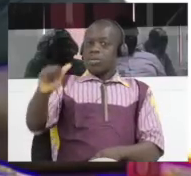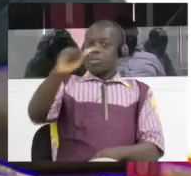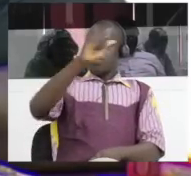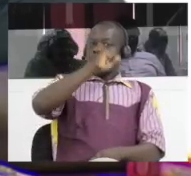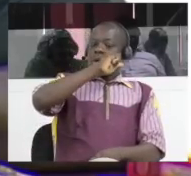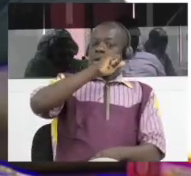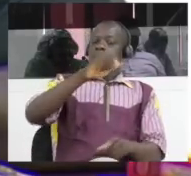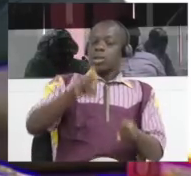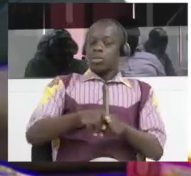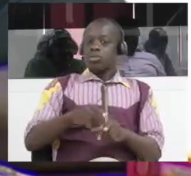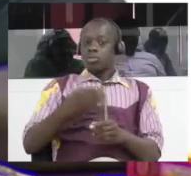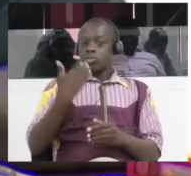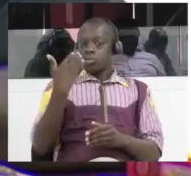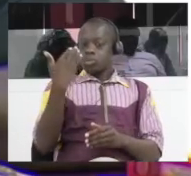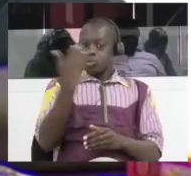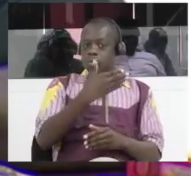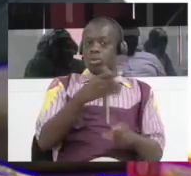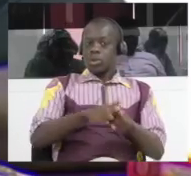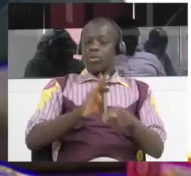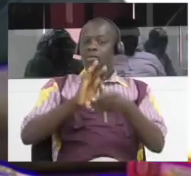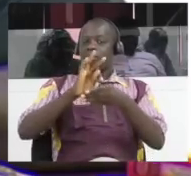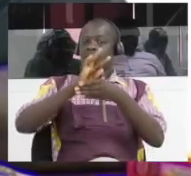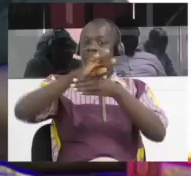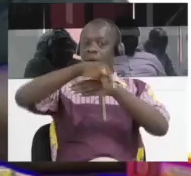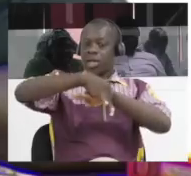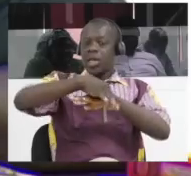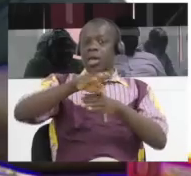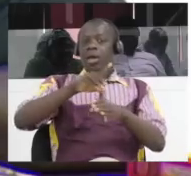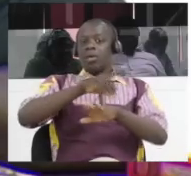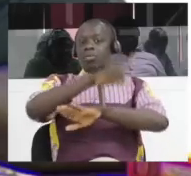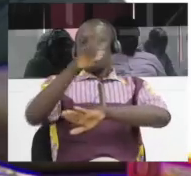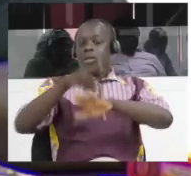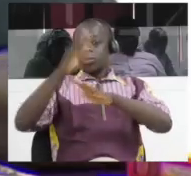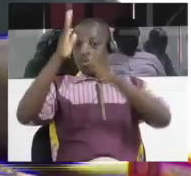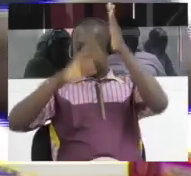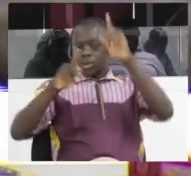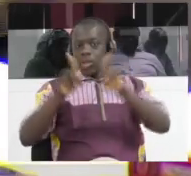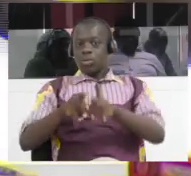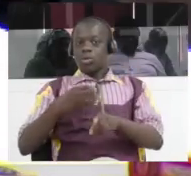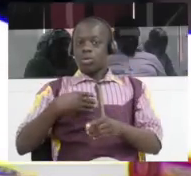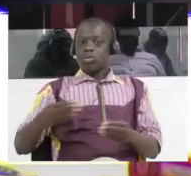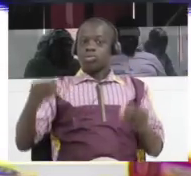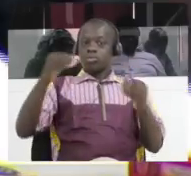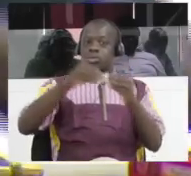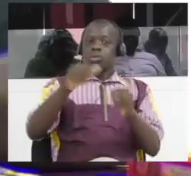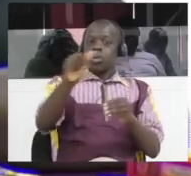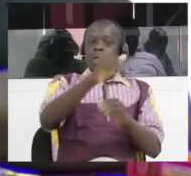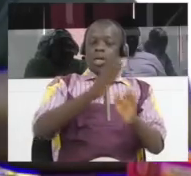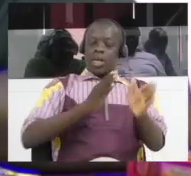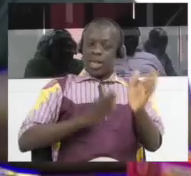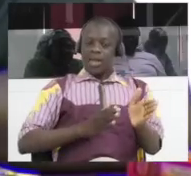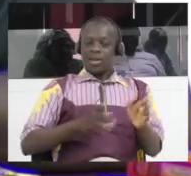that we should turn back and then head towards Fajara Barracks. As we wheeled the vehicle to join the other